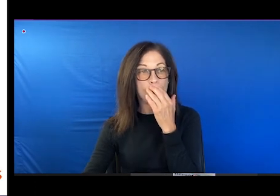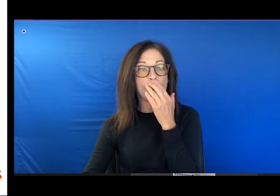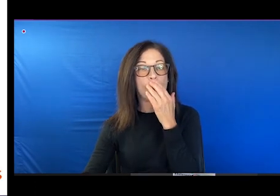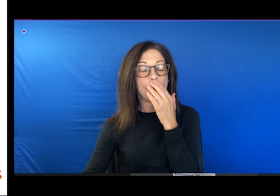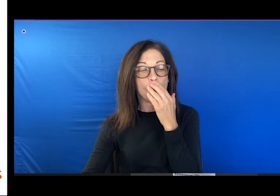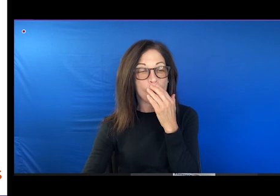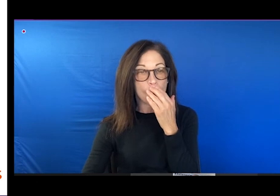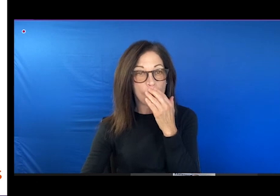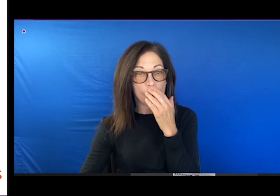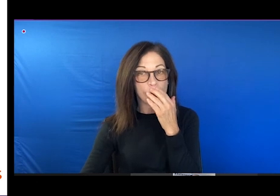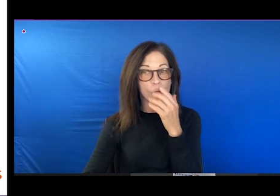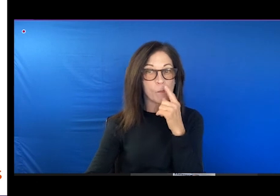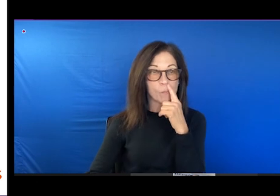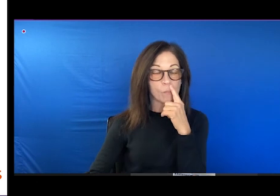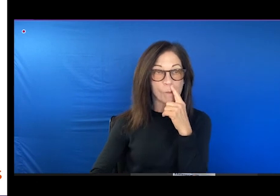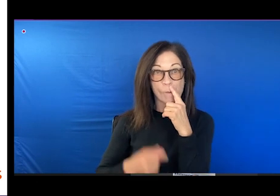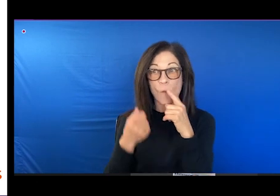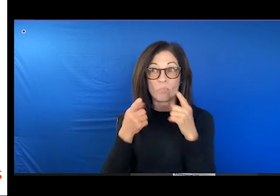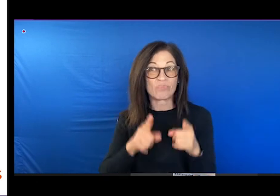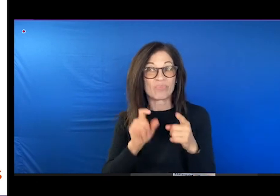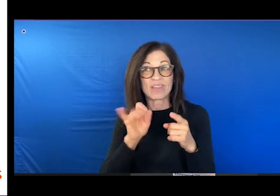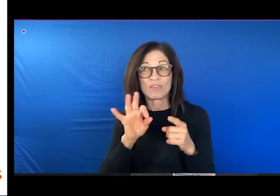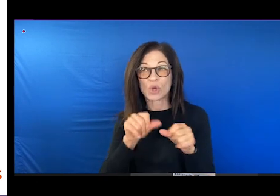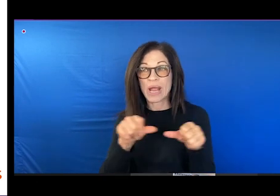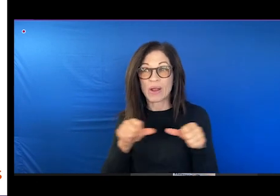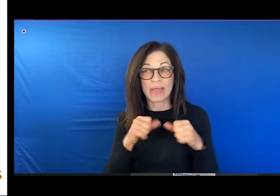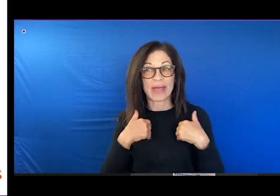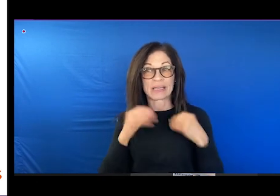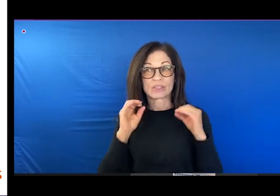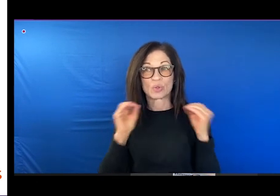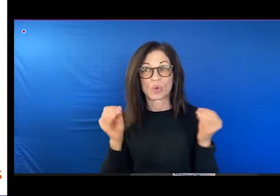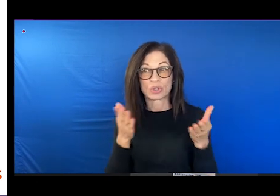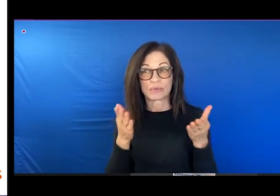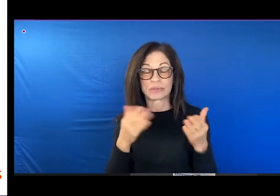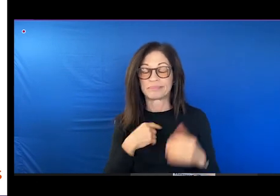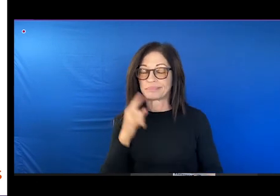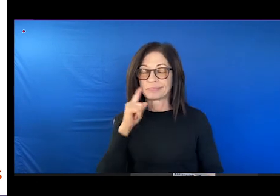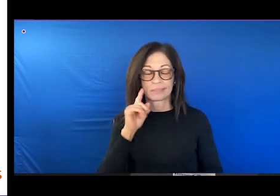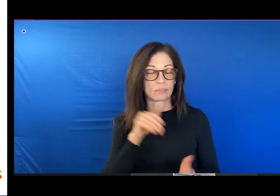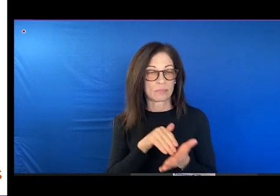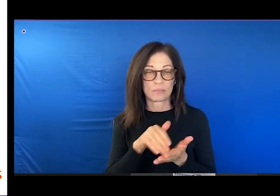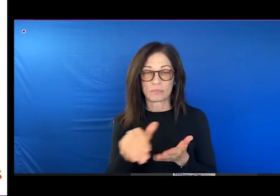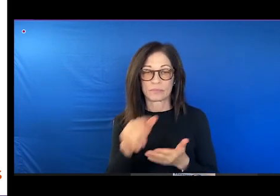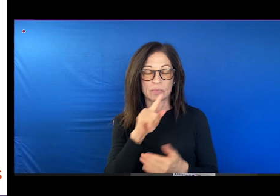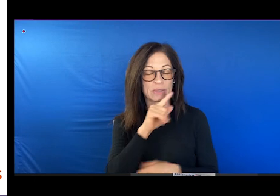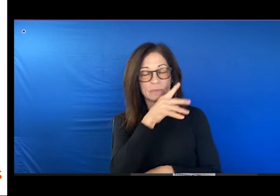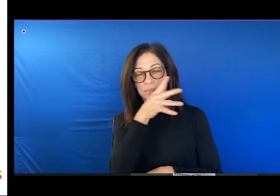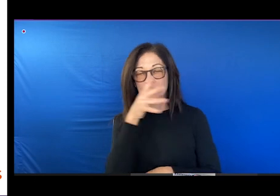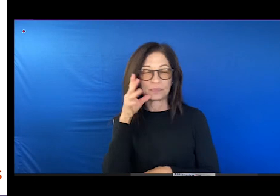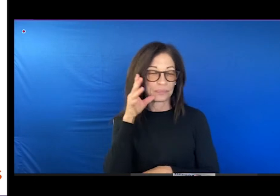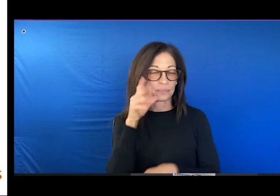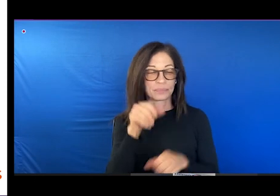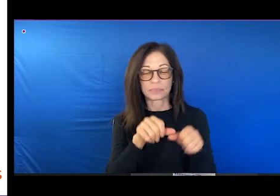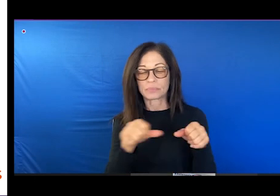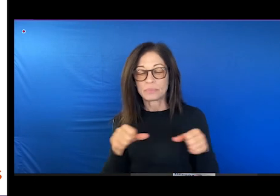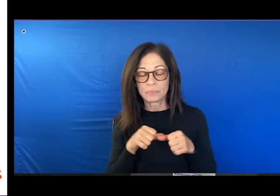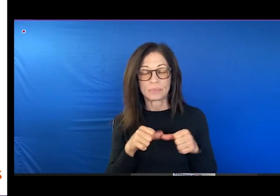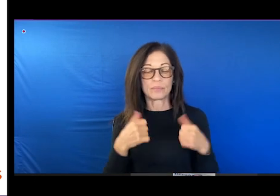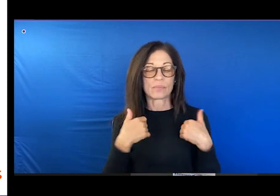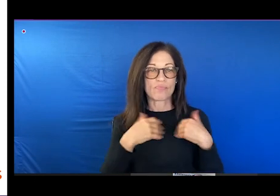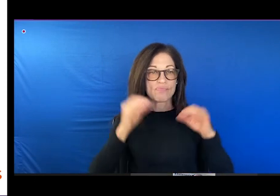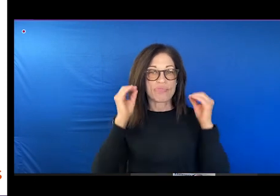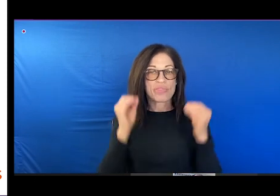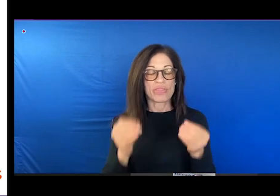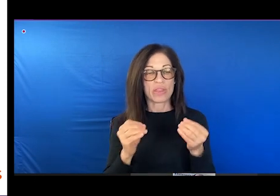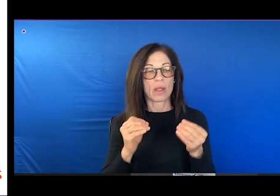Here's some ideas about what happens if you're in a no service area. I hear that all the time. Very rural